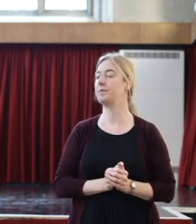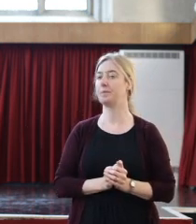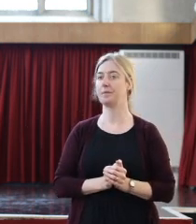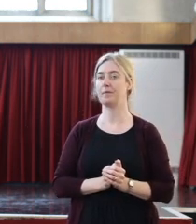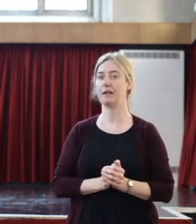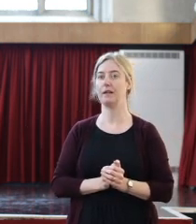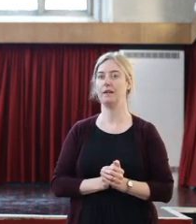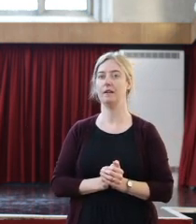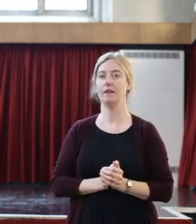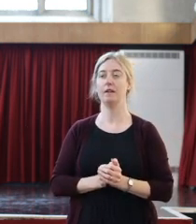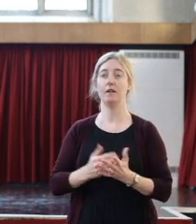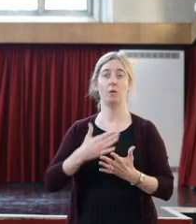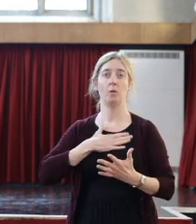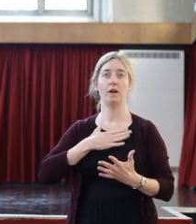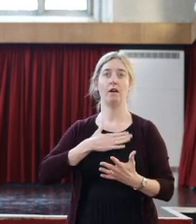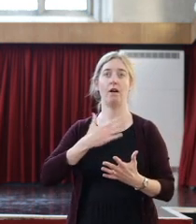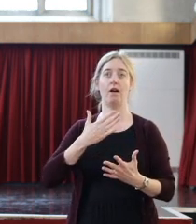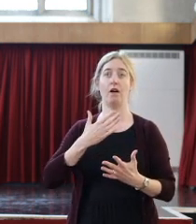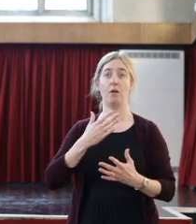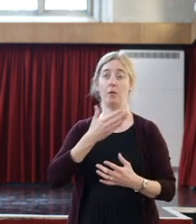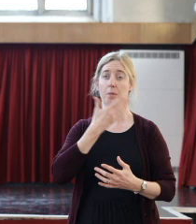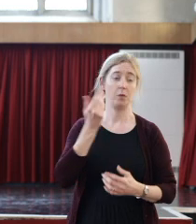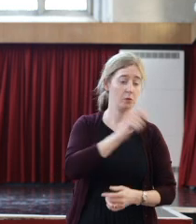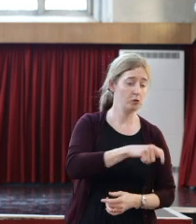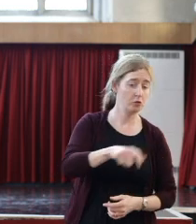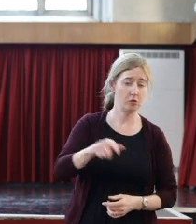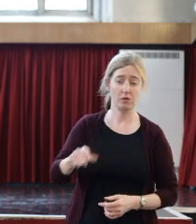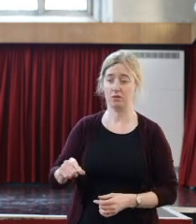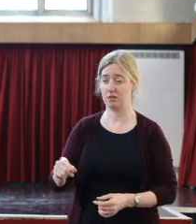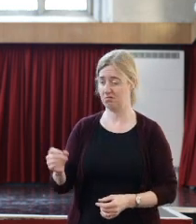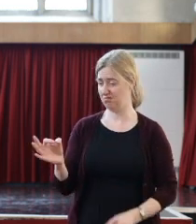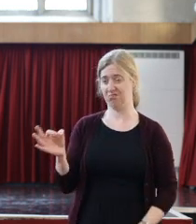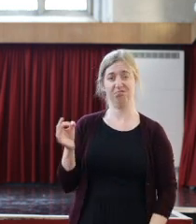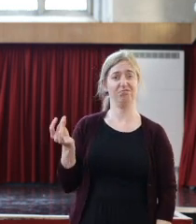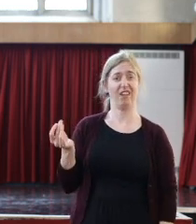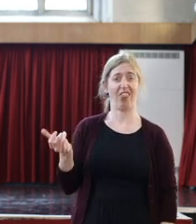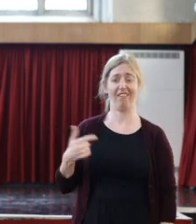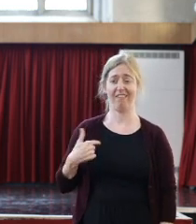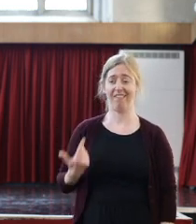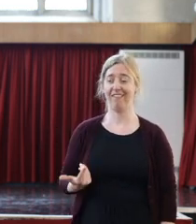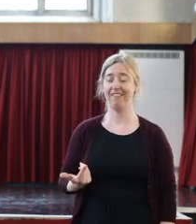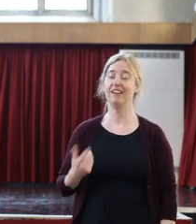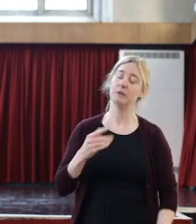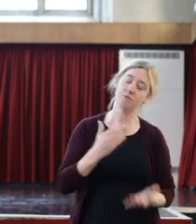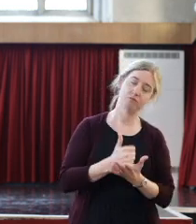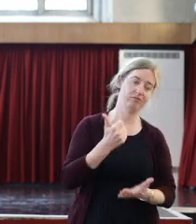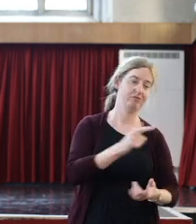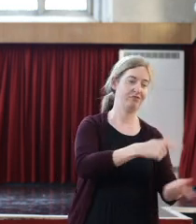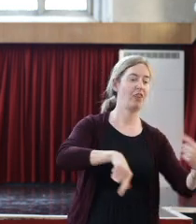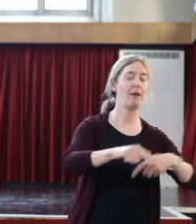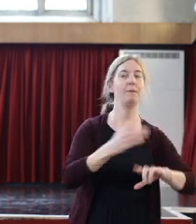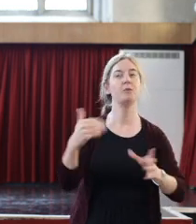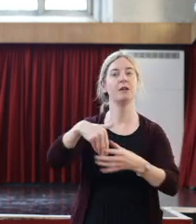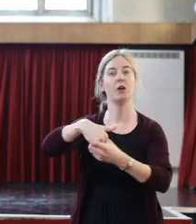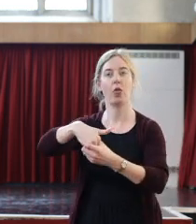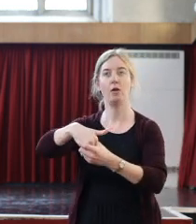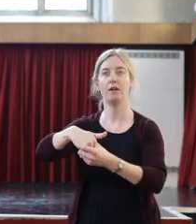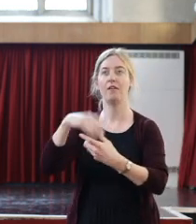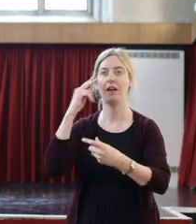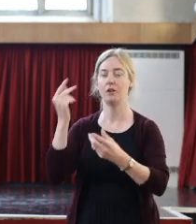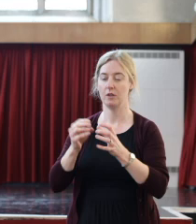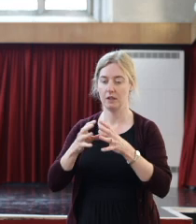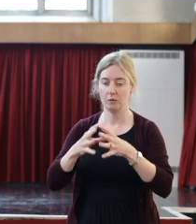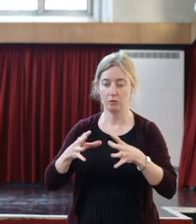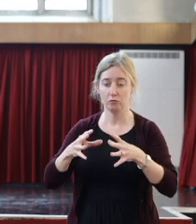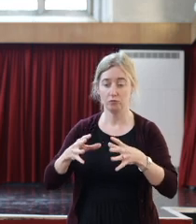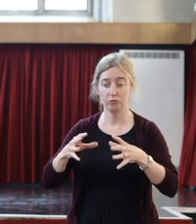Because we are nothing without the work that's being made by the students, and it's been fantastic for me to see this work unfolding.